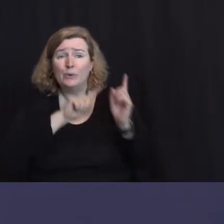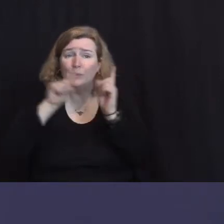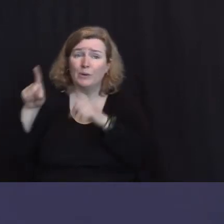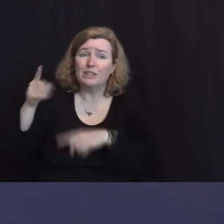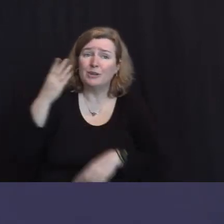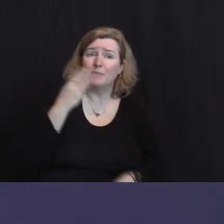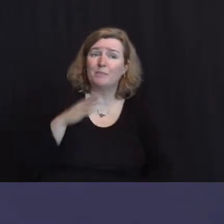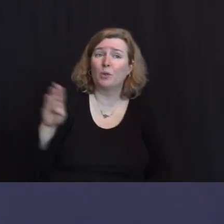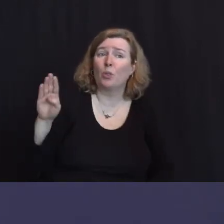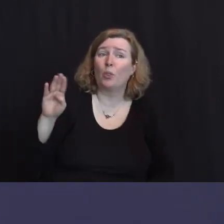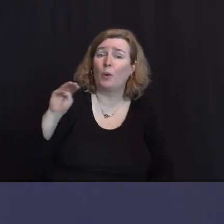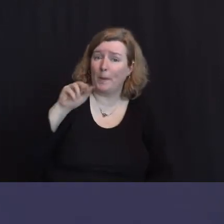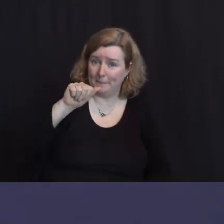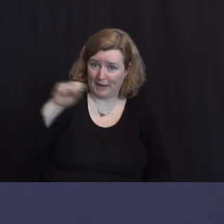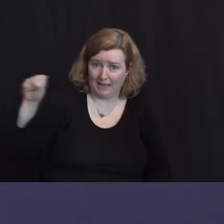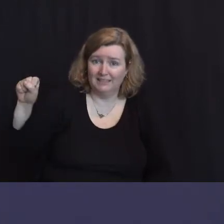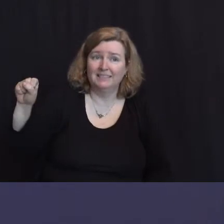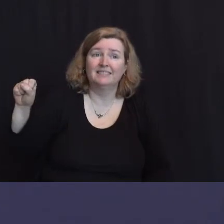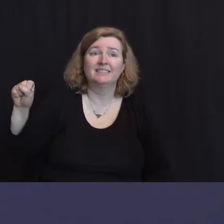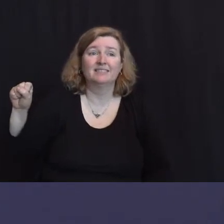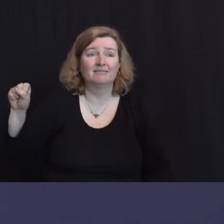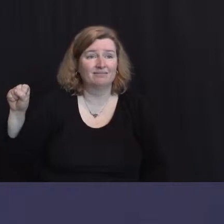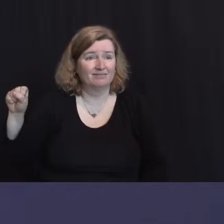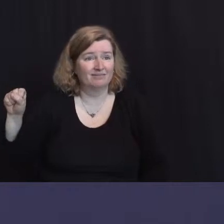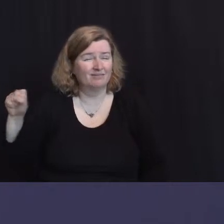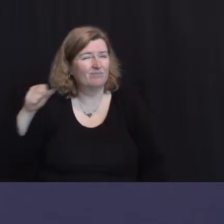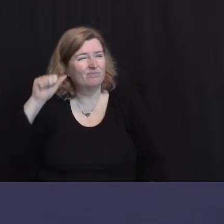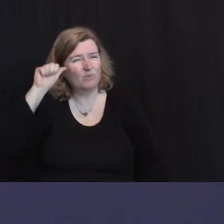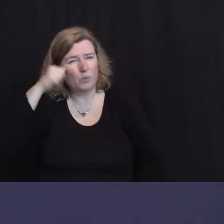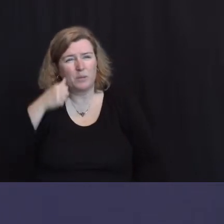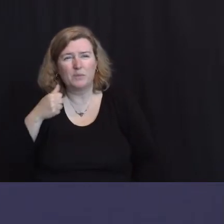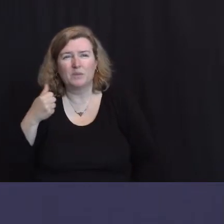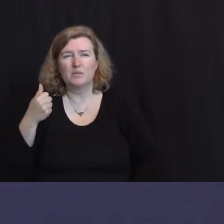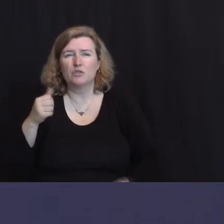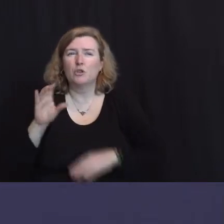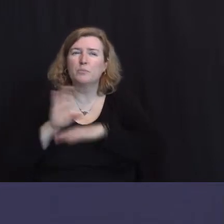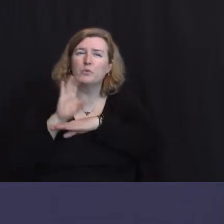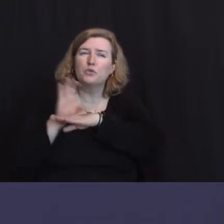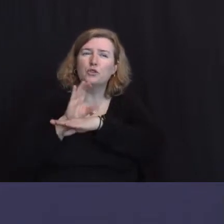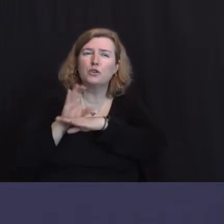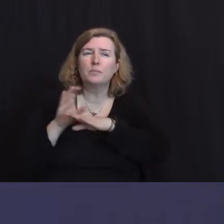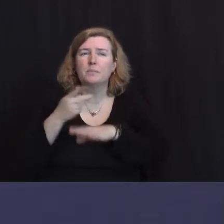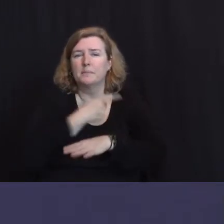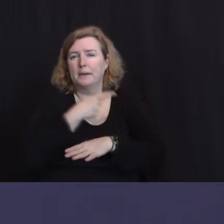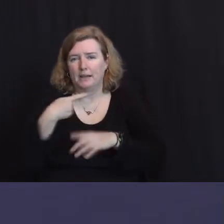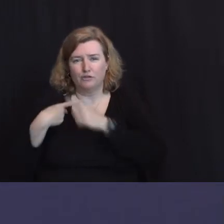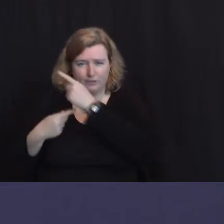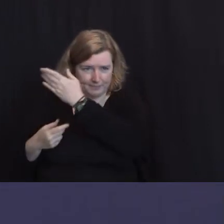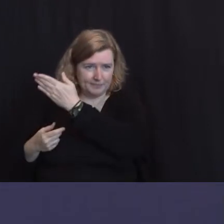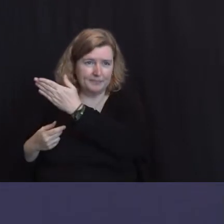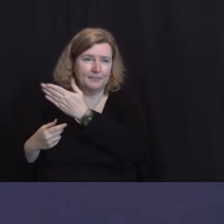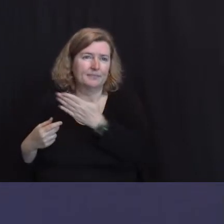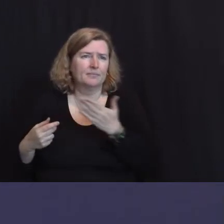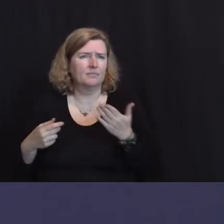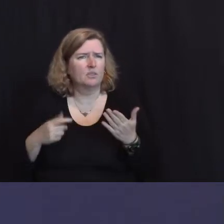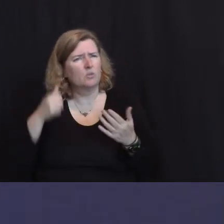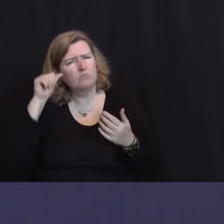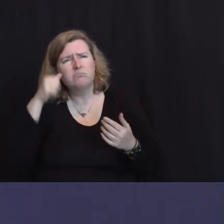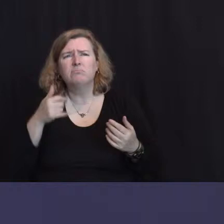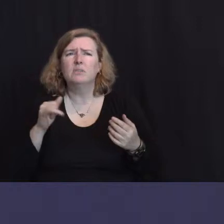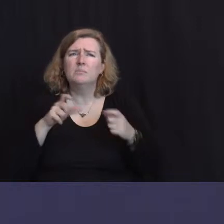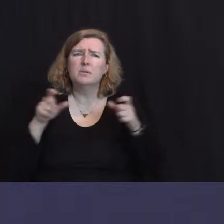a different way, in this case at the Cathedral in Patterson with Bishop Sweeney, remembering those lost in the line of